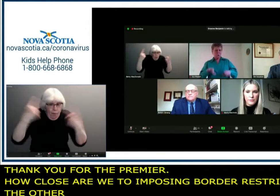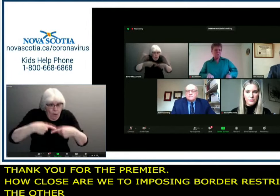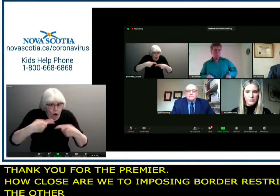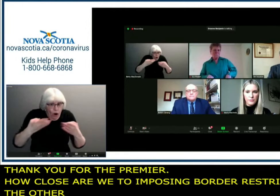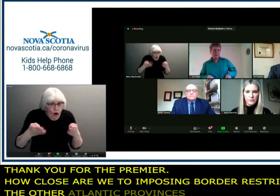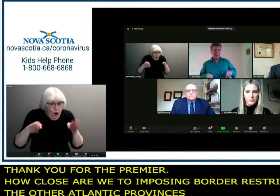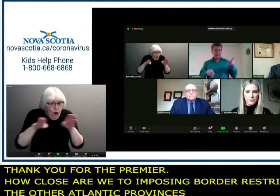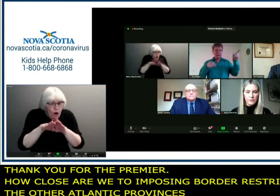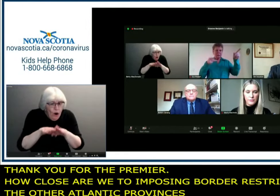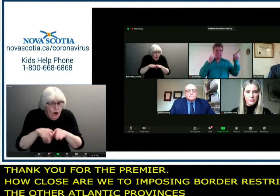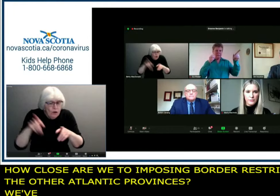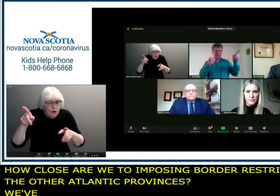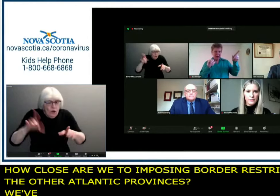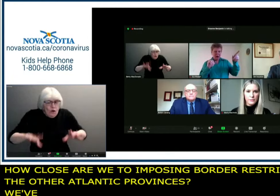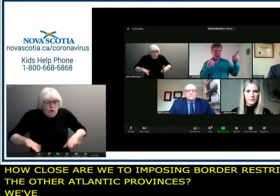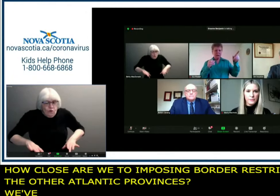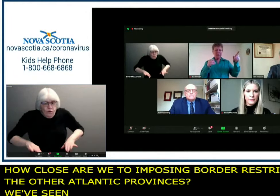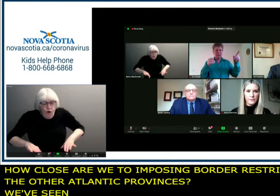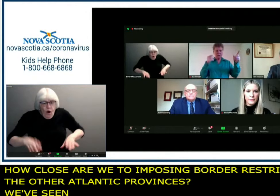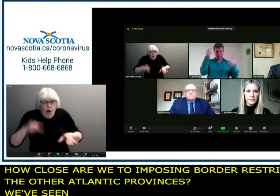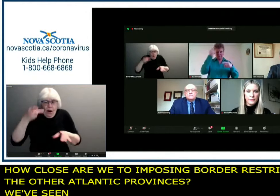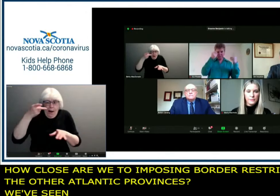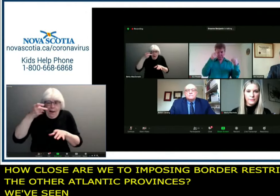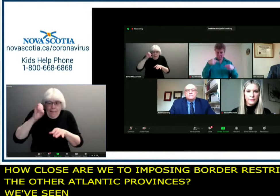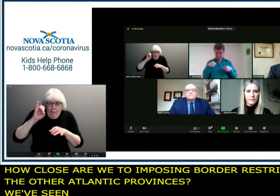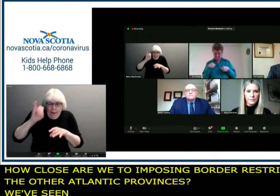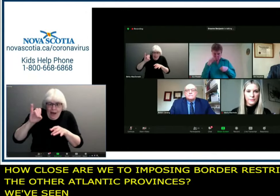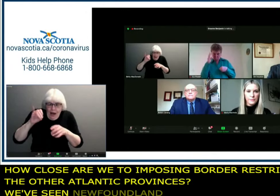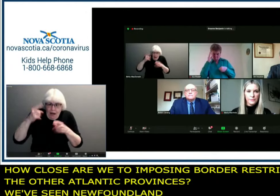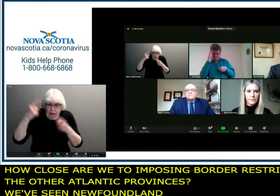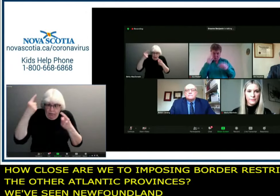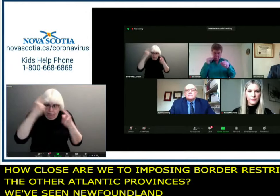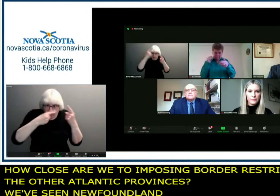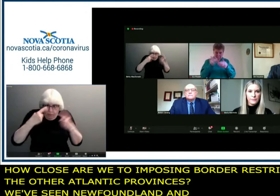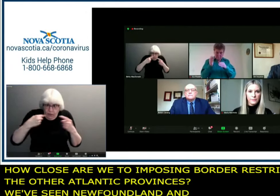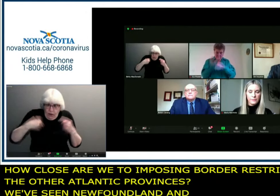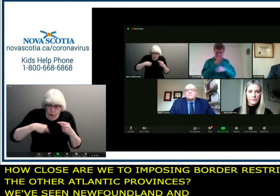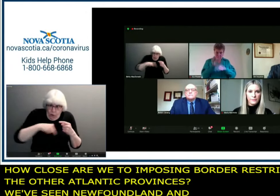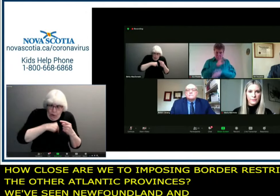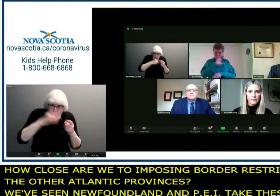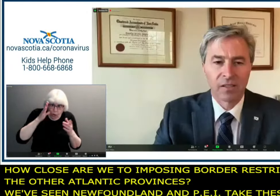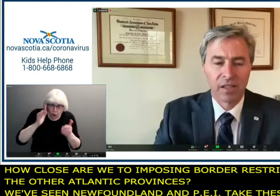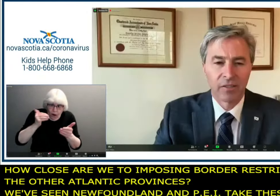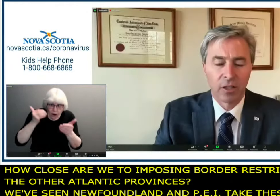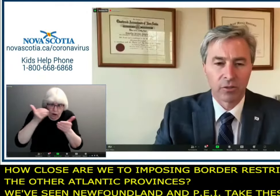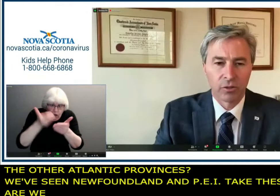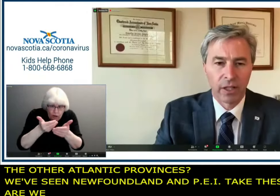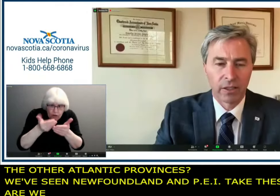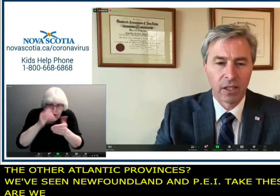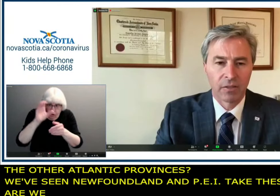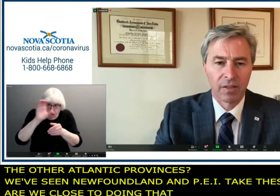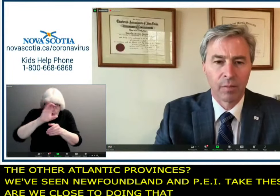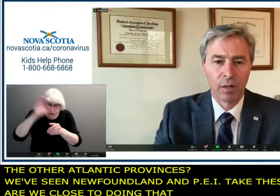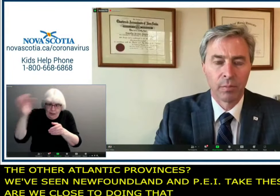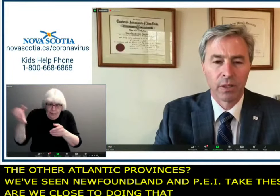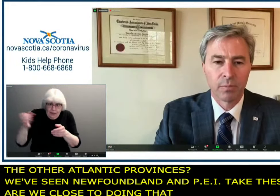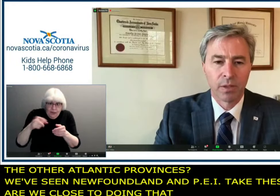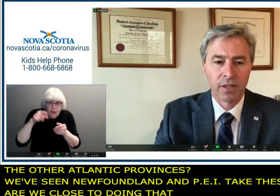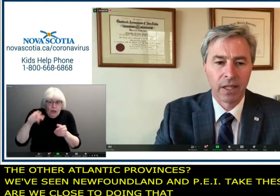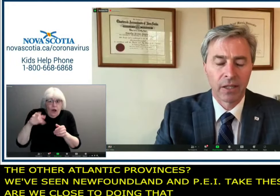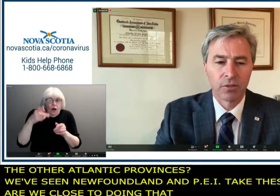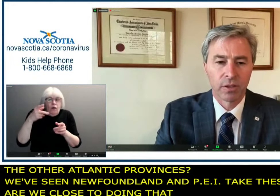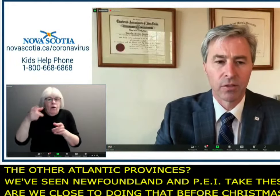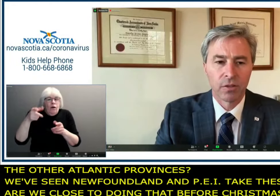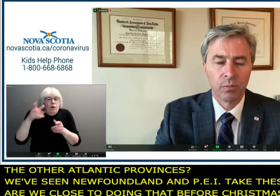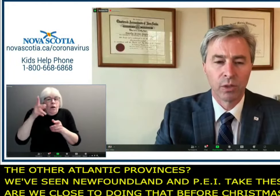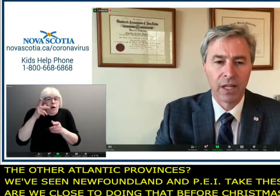Edward Island take these measures. Are we close to doing that before Christmas? I'll ask Dr. Strang to kind of elaborate, but